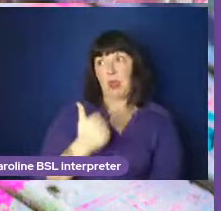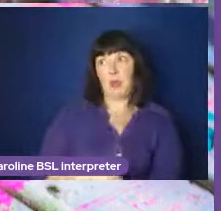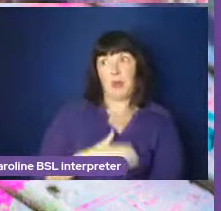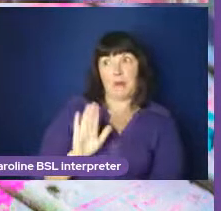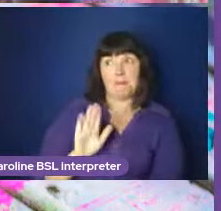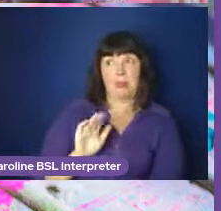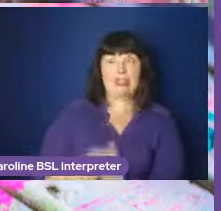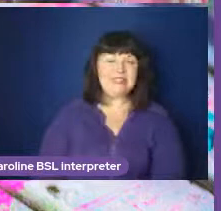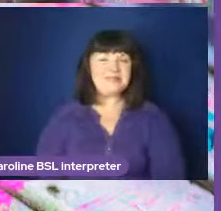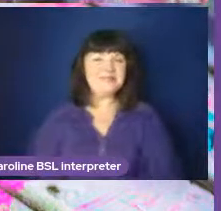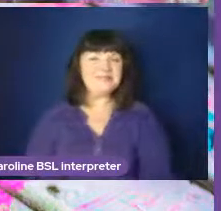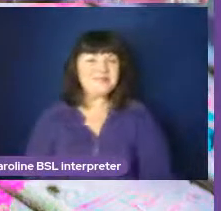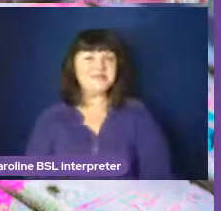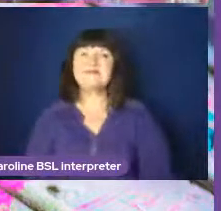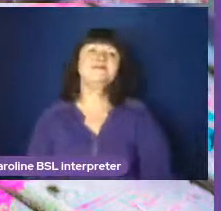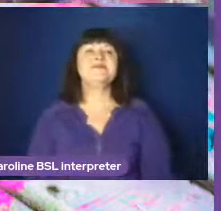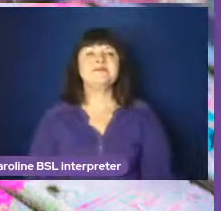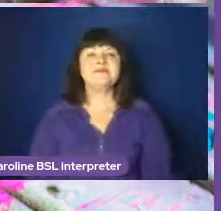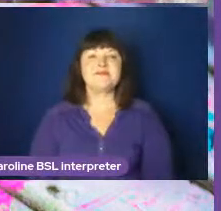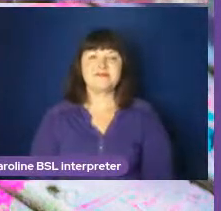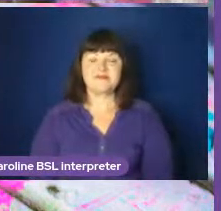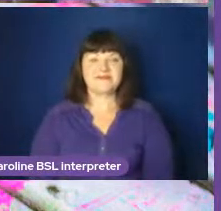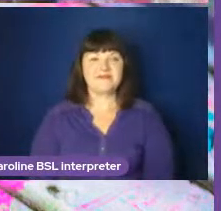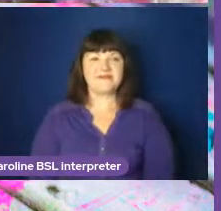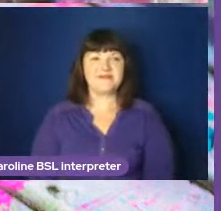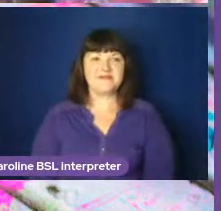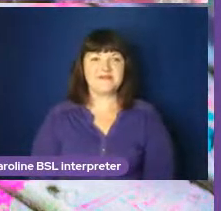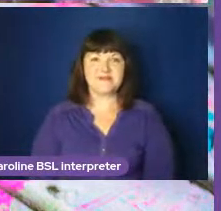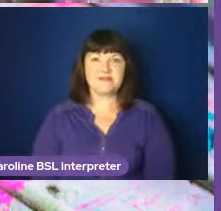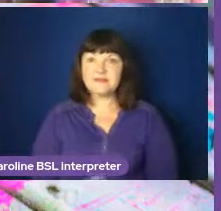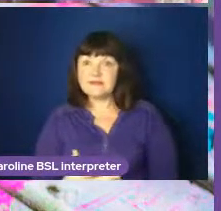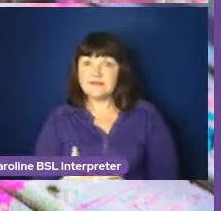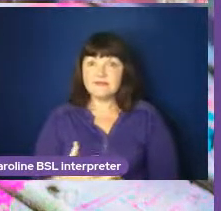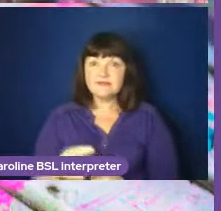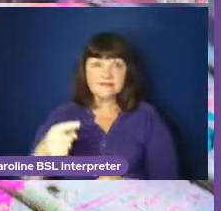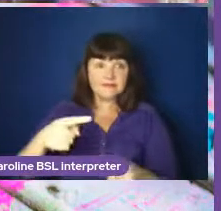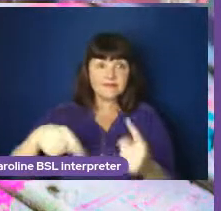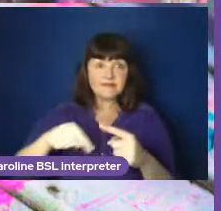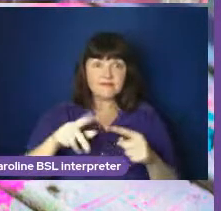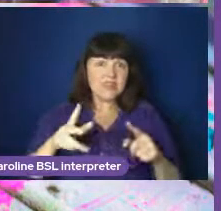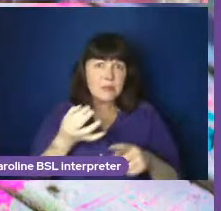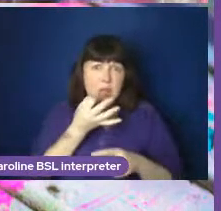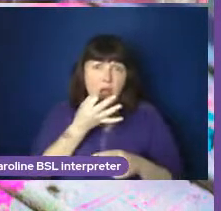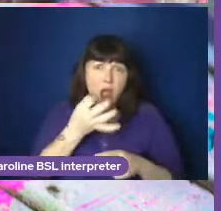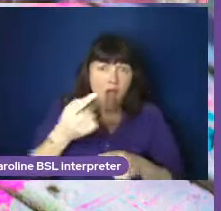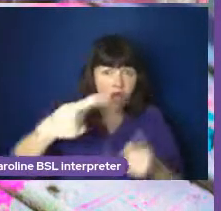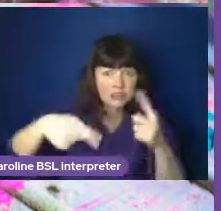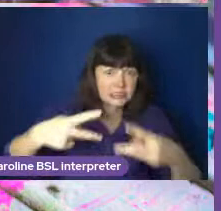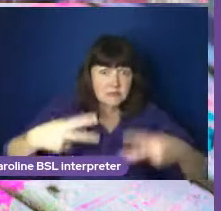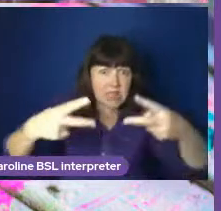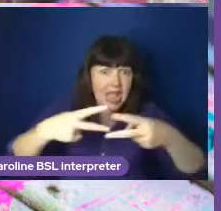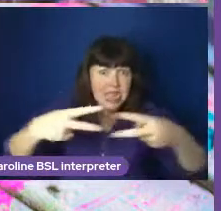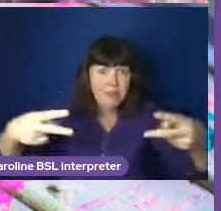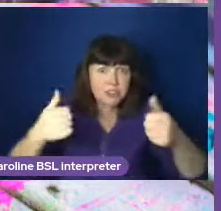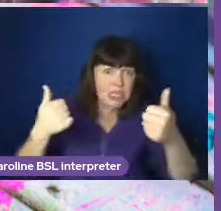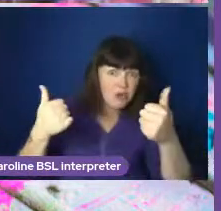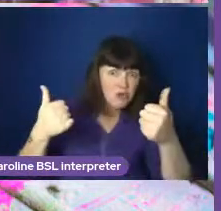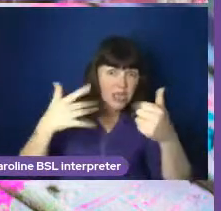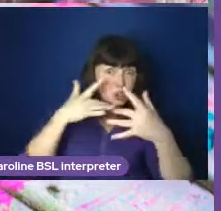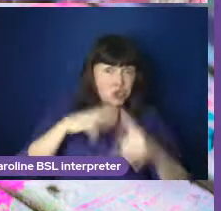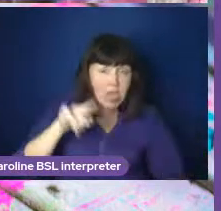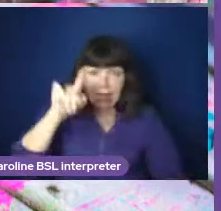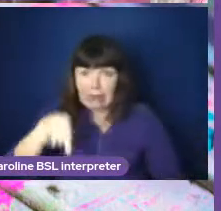Bye. Okay. Is everyone getting on okay with the captioning? We've not had any issues with that, so I'd check